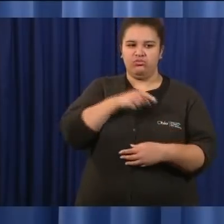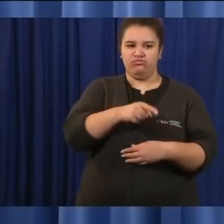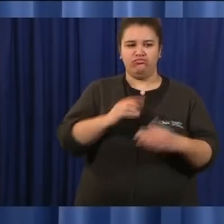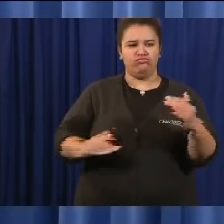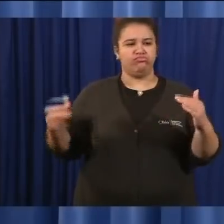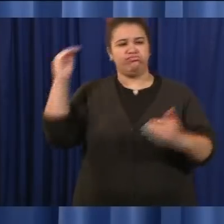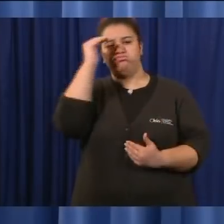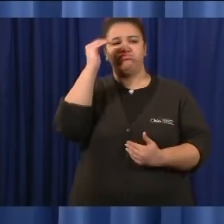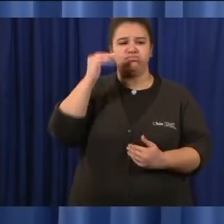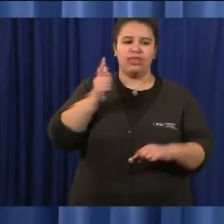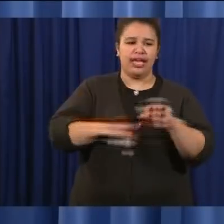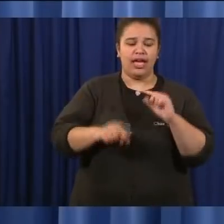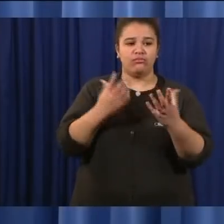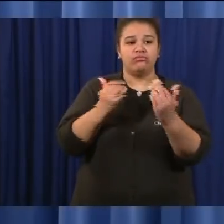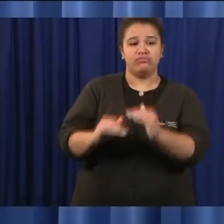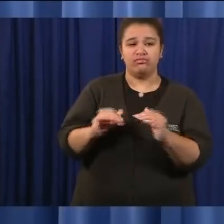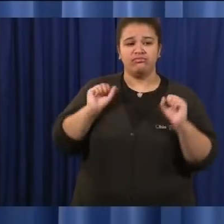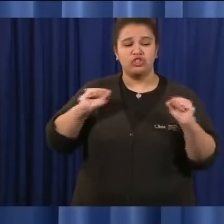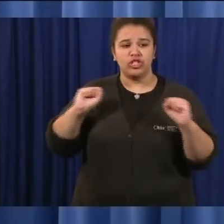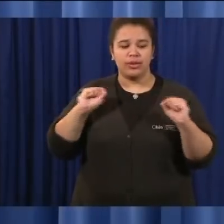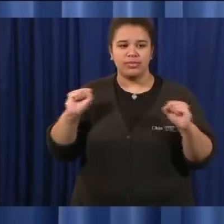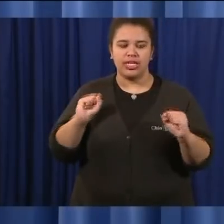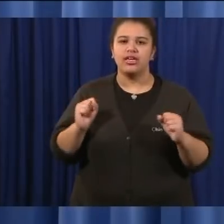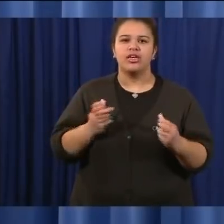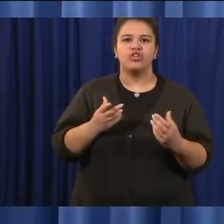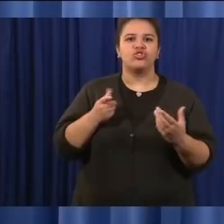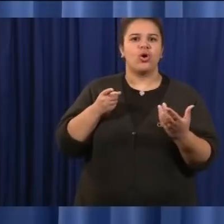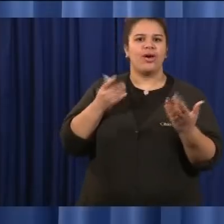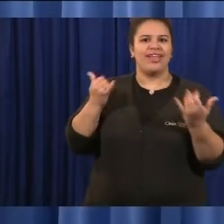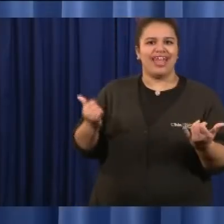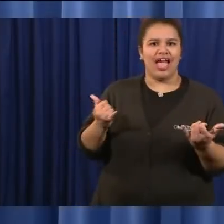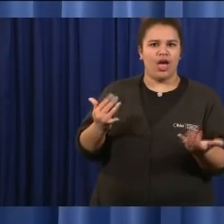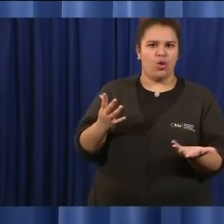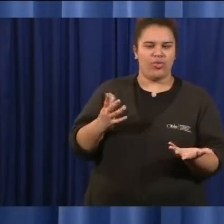suing over exceeding authority, and how are you going to address that?